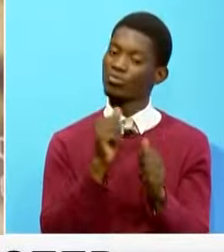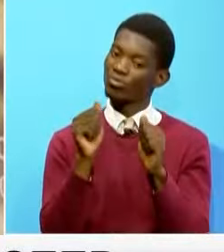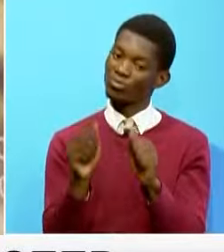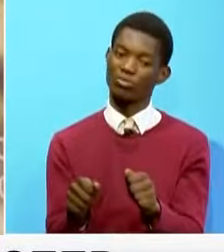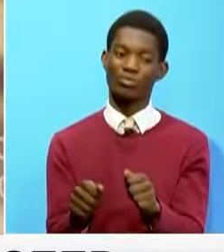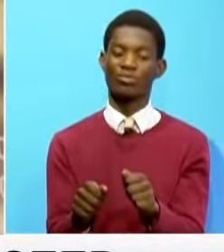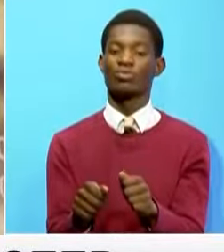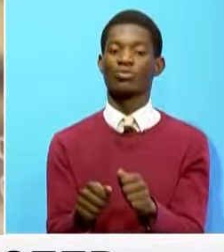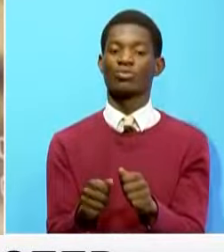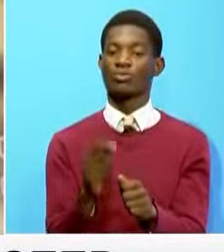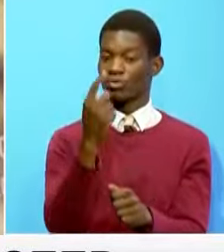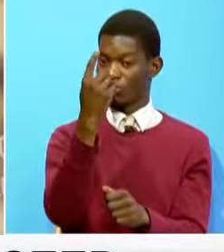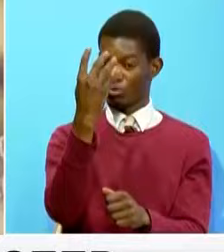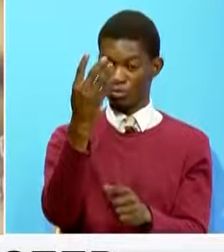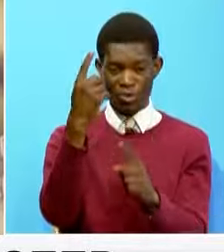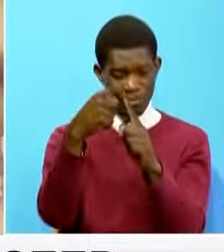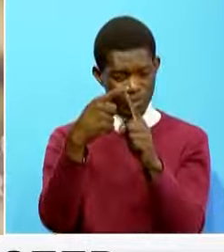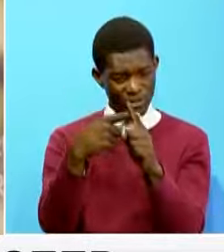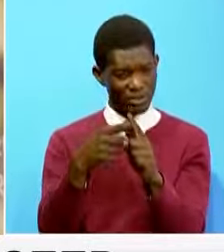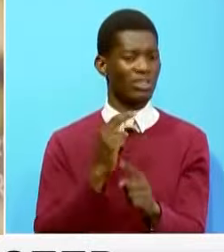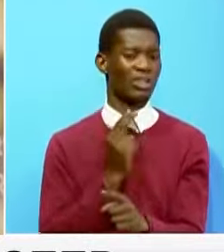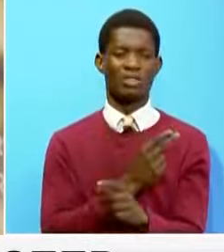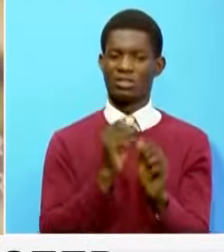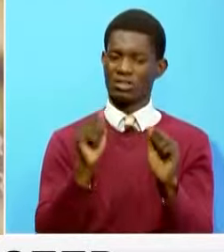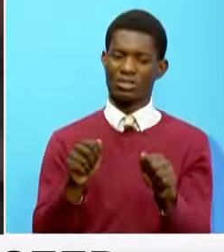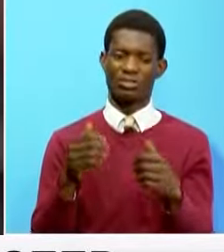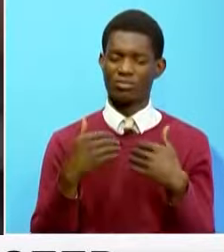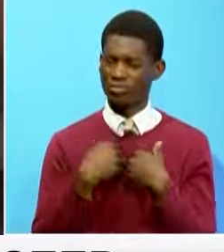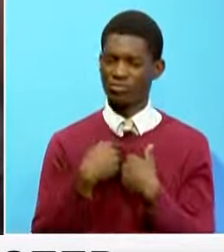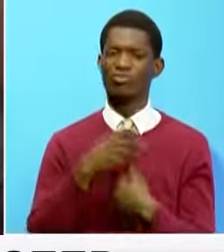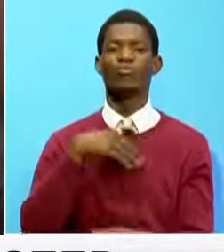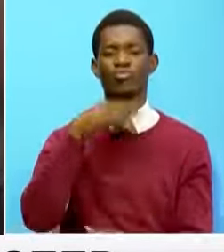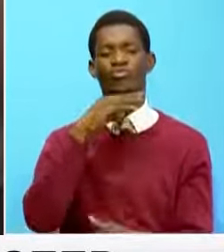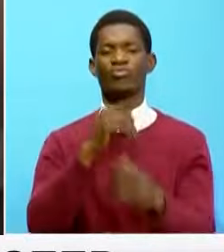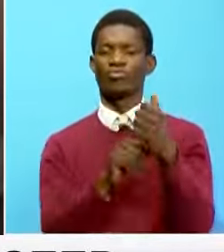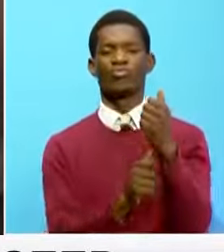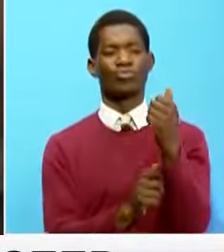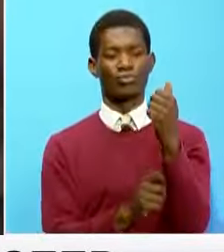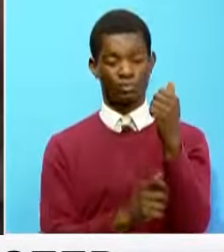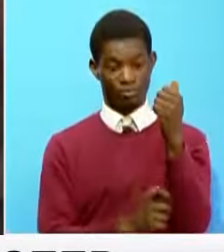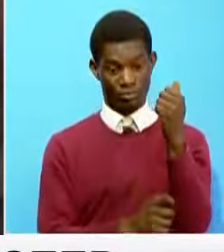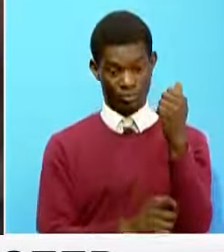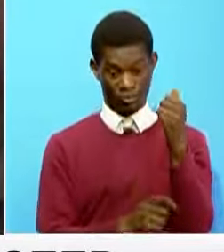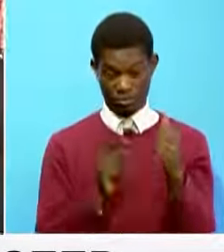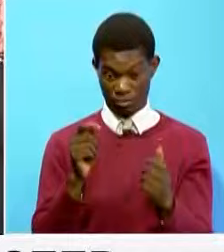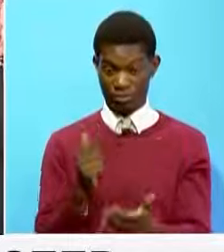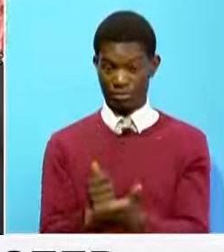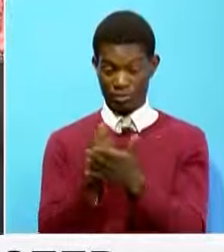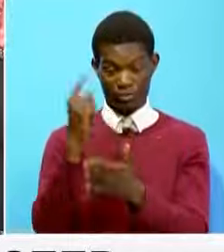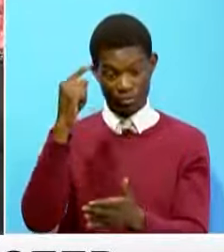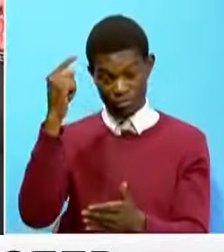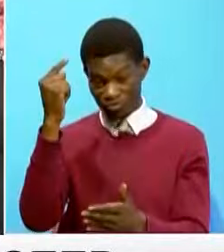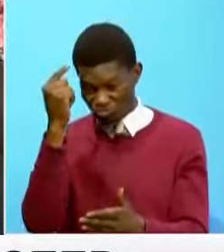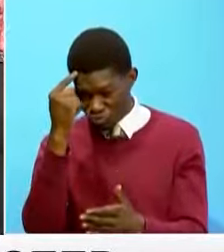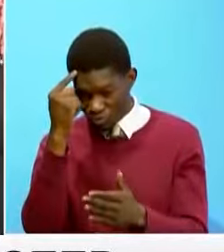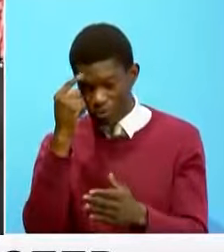4 months, in the coming 4 months. And this will help in indeed complement government efforts of ensuring